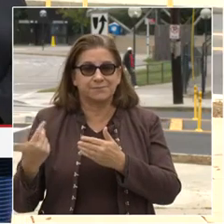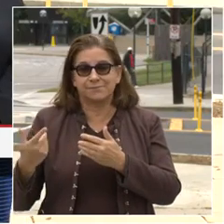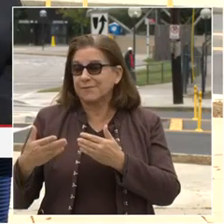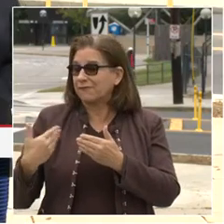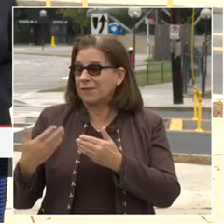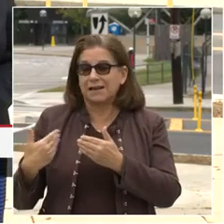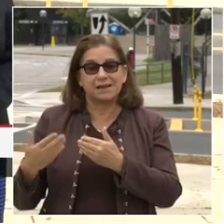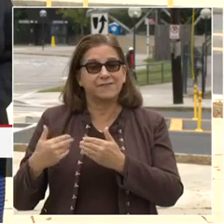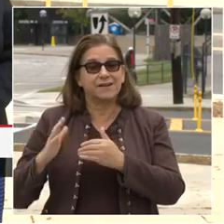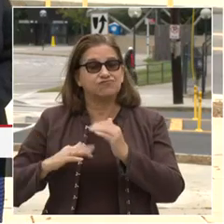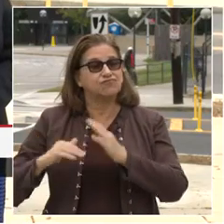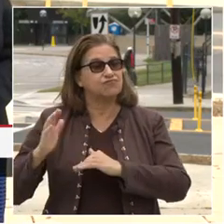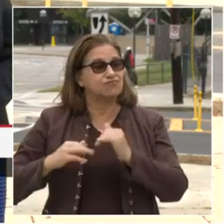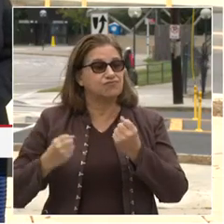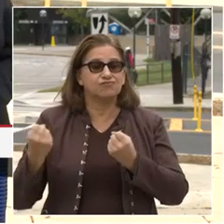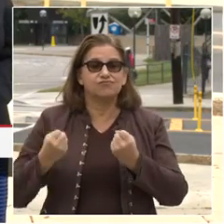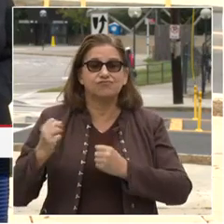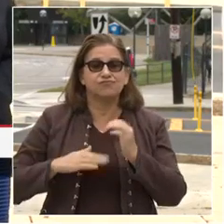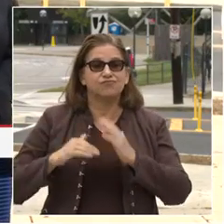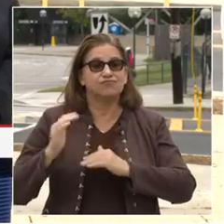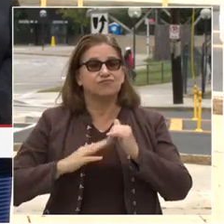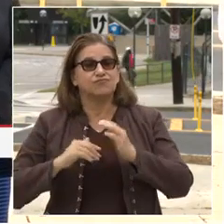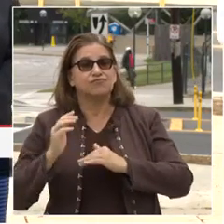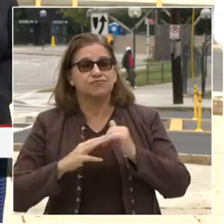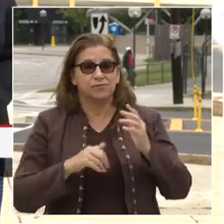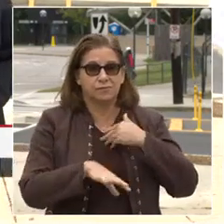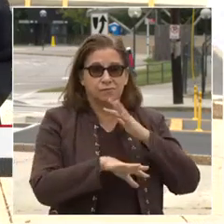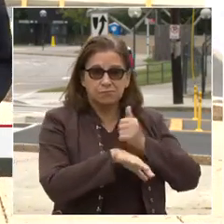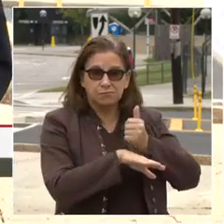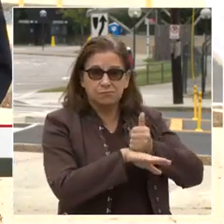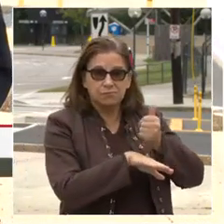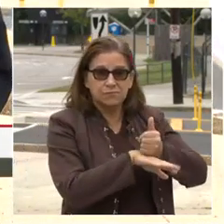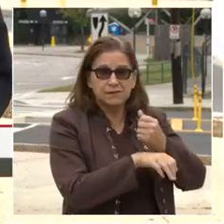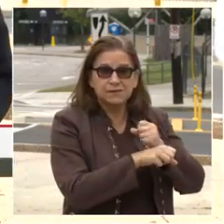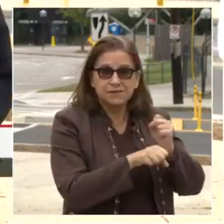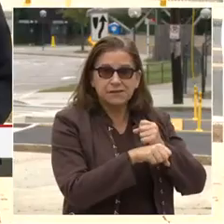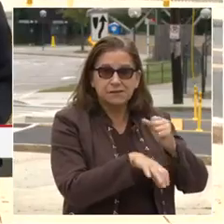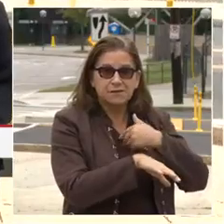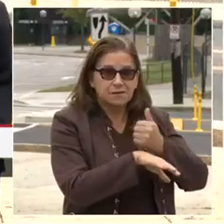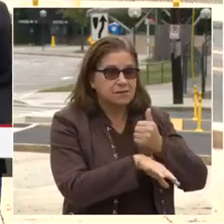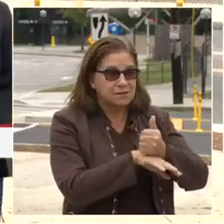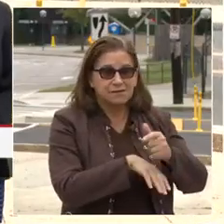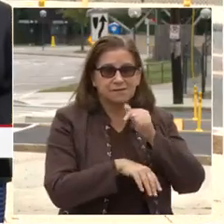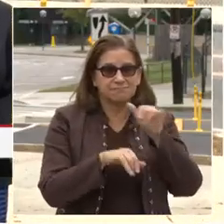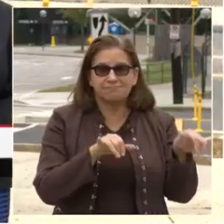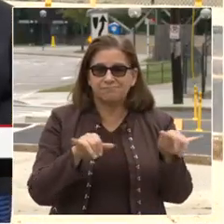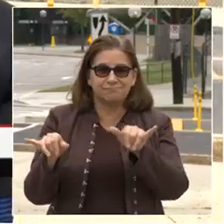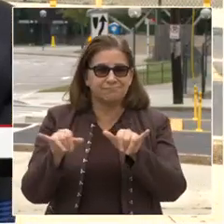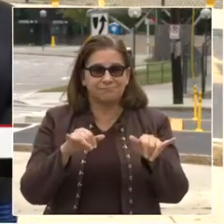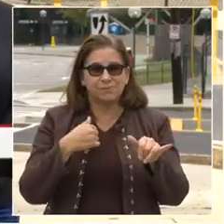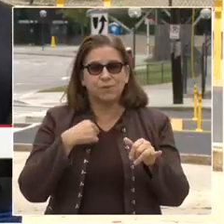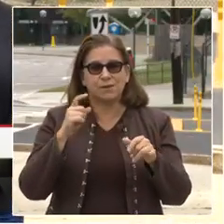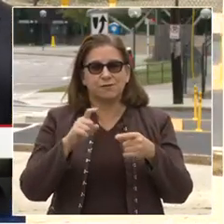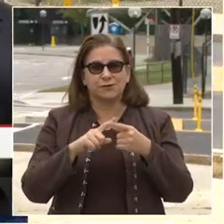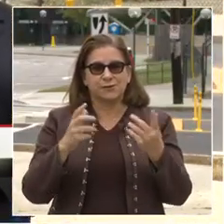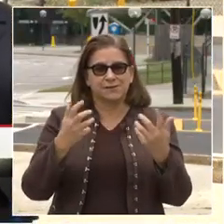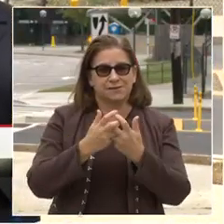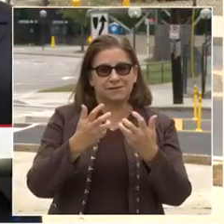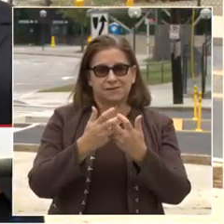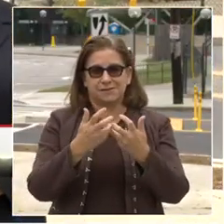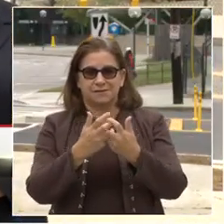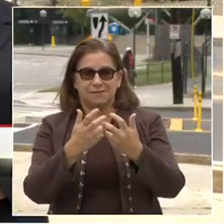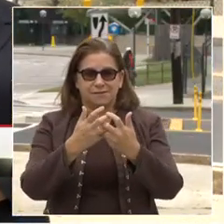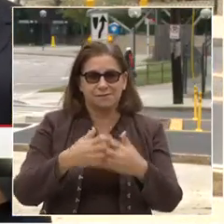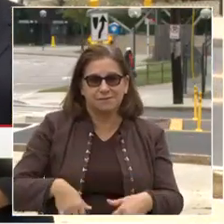so as we're looking at making these improvements and these investments, we are very aware of the concerns that residents talk about in terms of the loss of